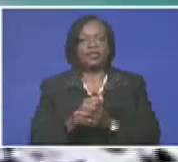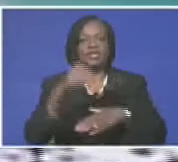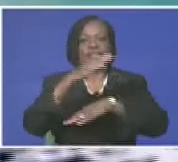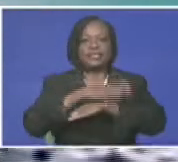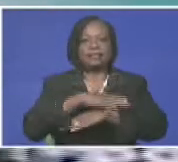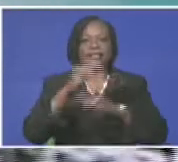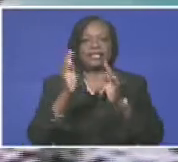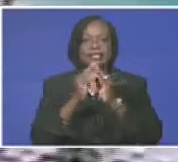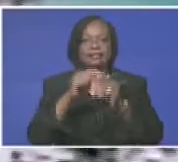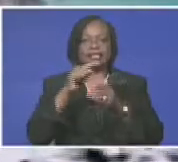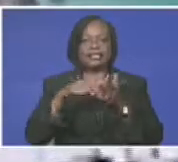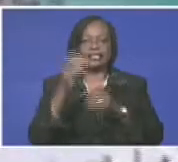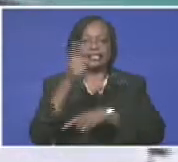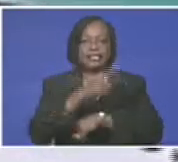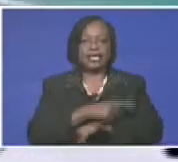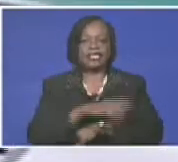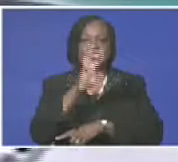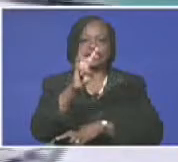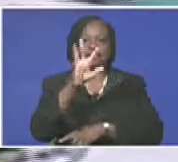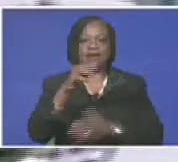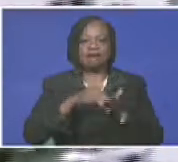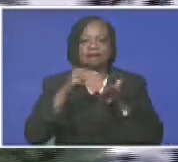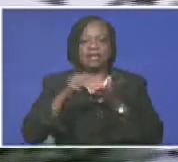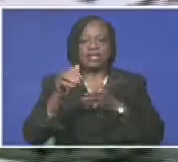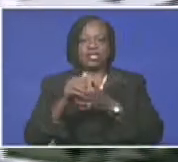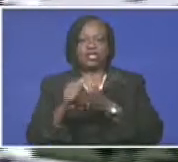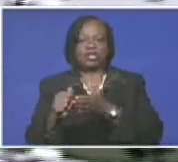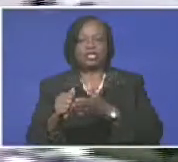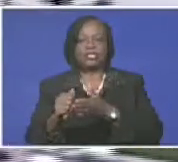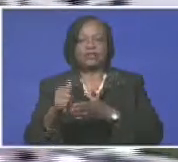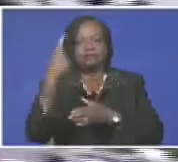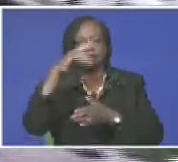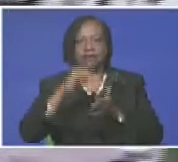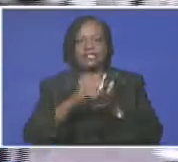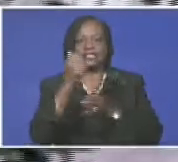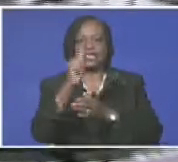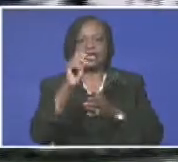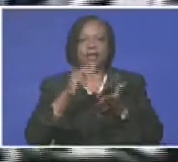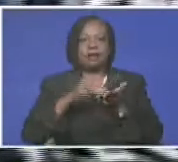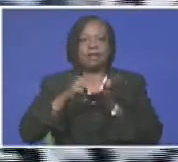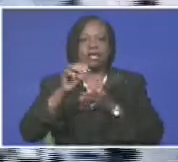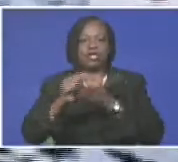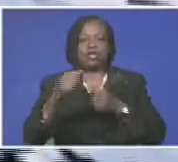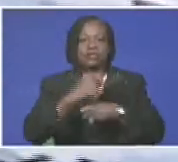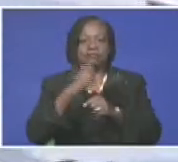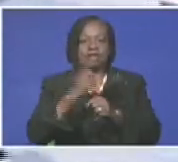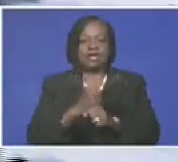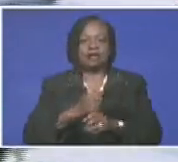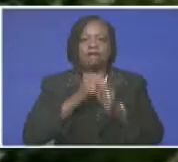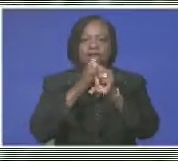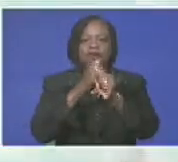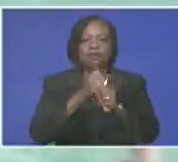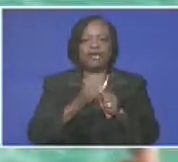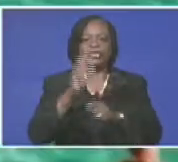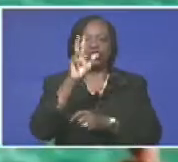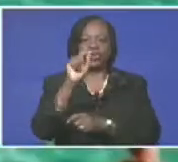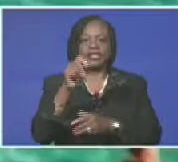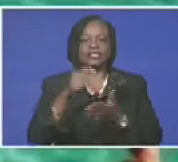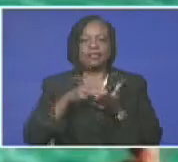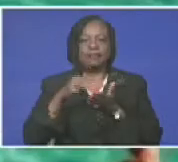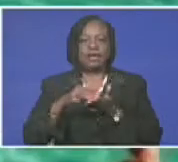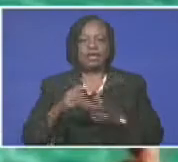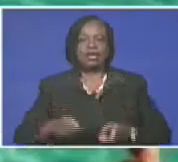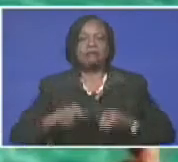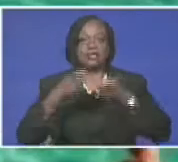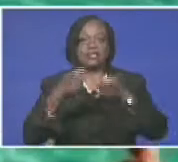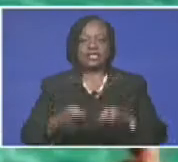purchased at $65 million. A down payment of $10 million was made, followed by $20 million. Presenting the